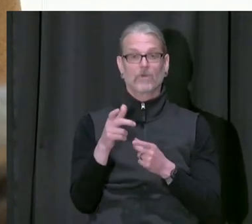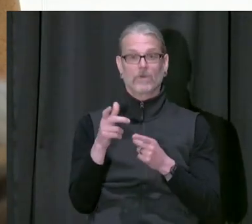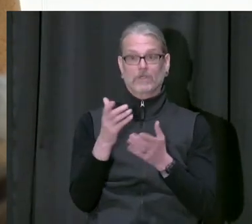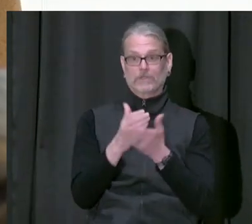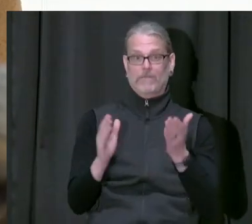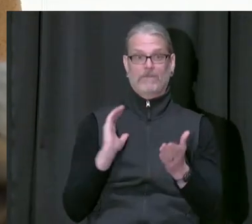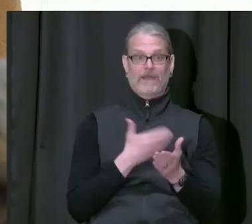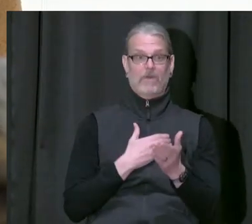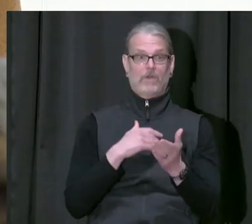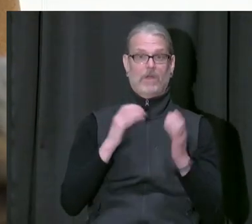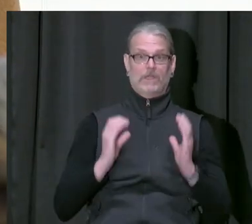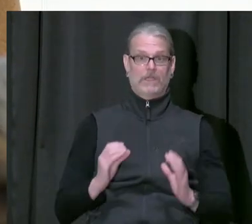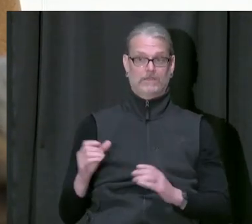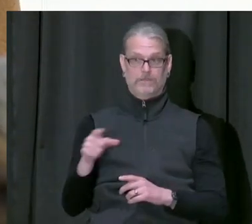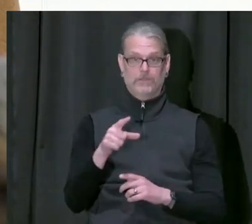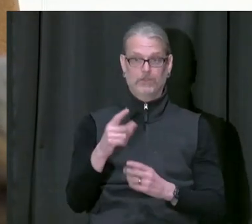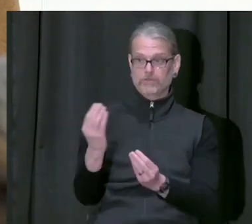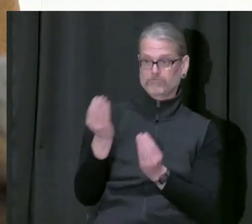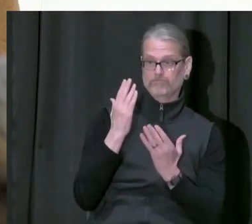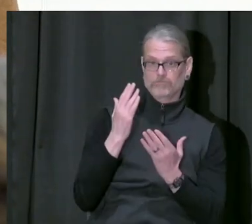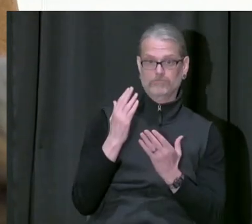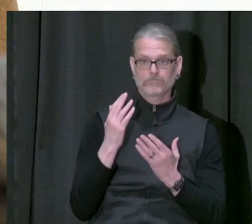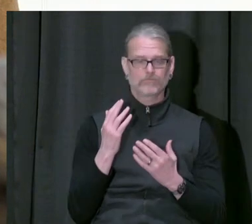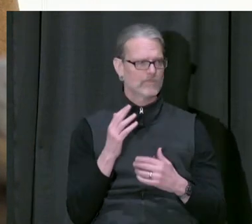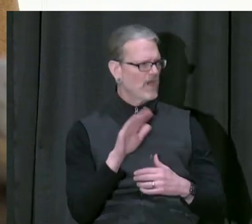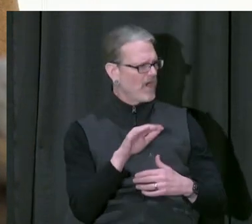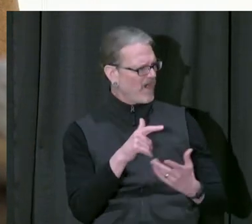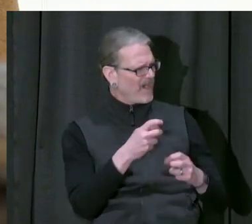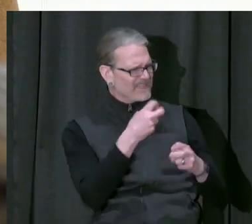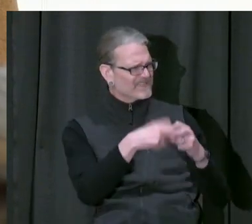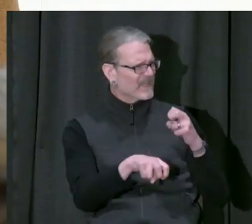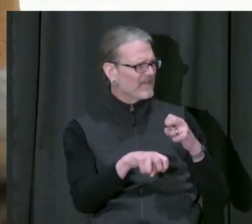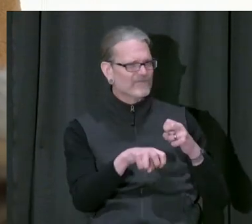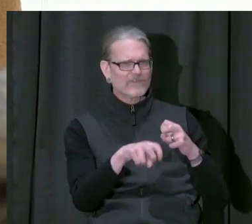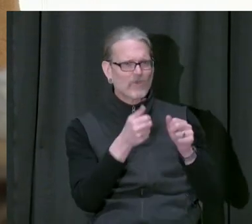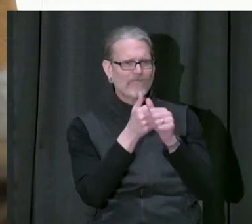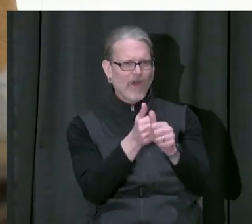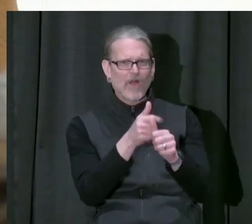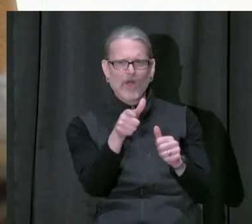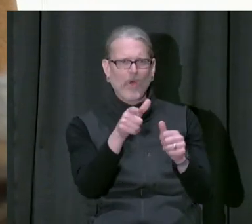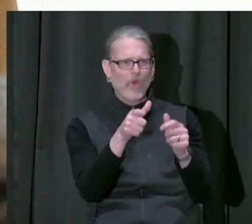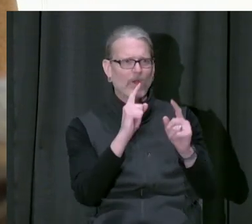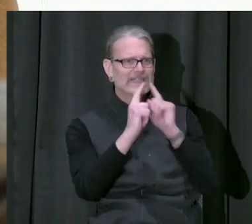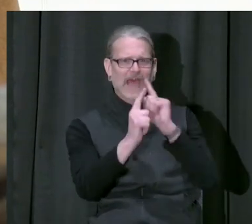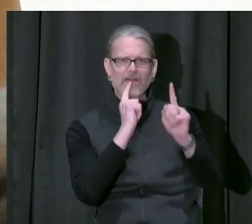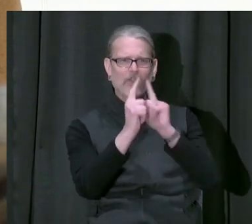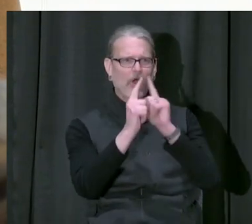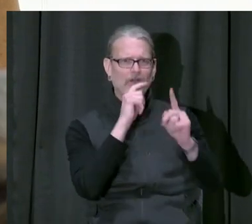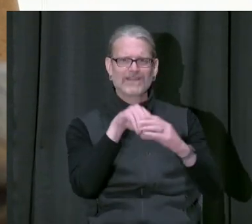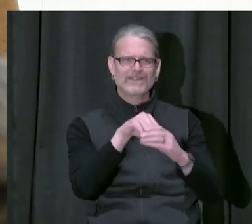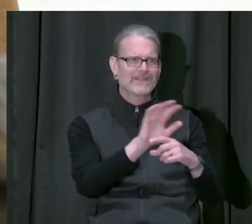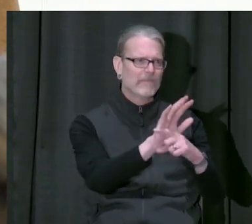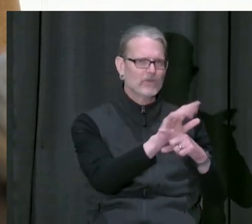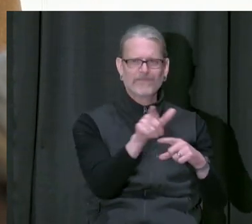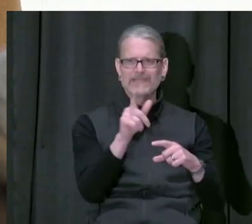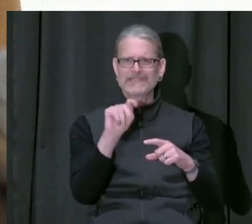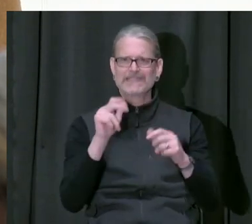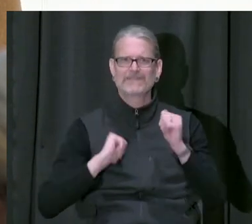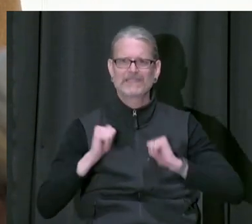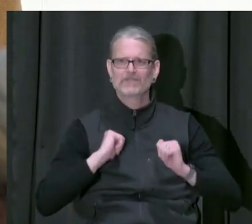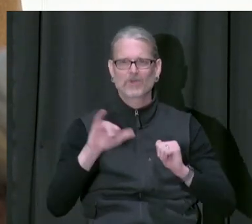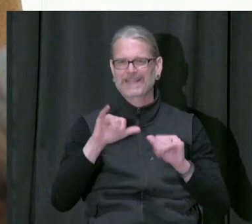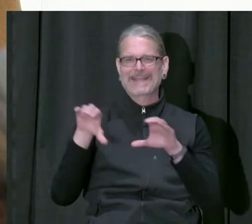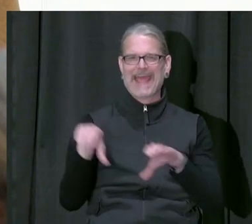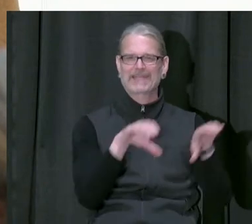customers, like tell us that they find it very hard to follow dialogue in certain movies and TV shows, particularly in